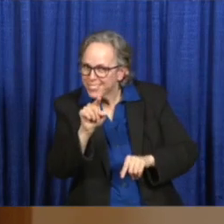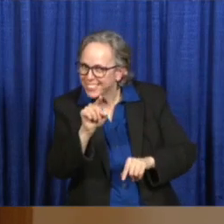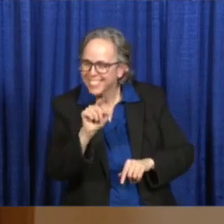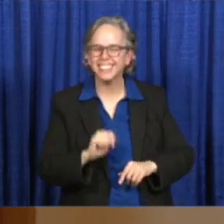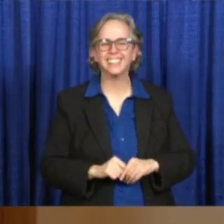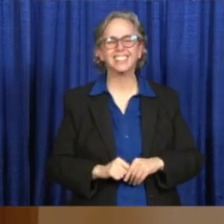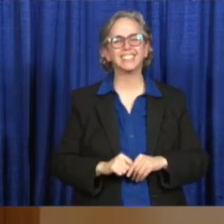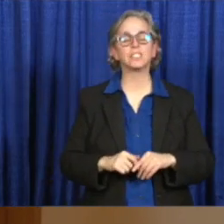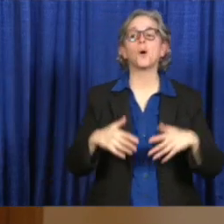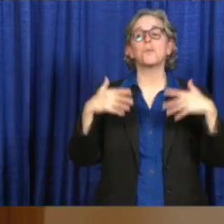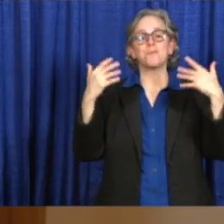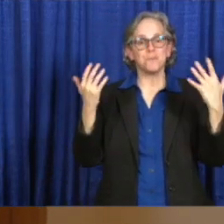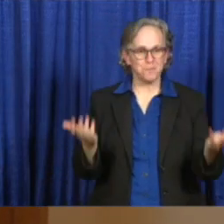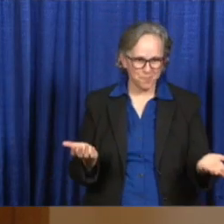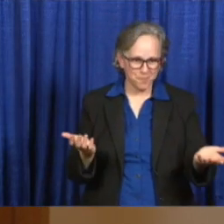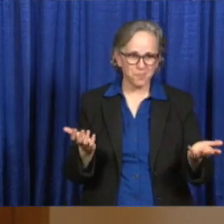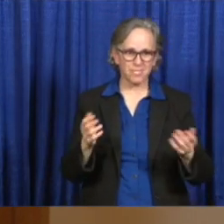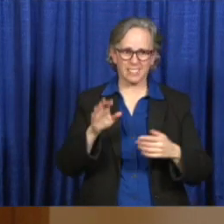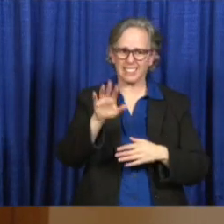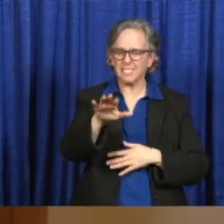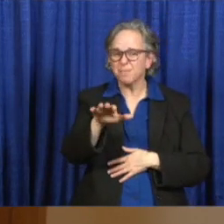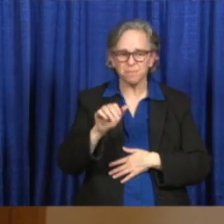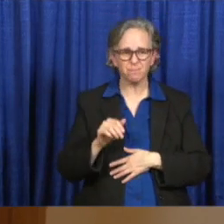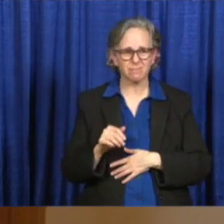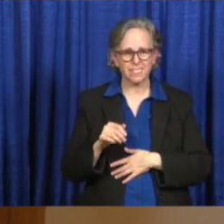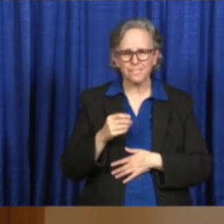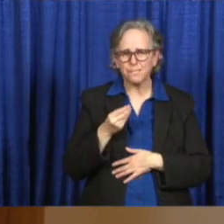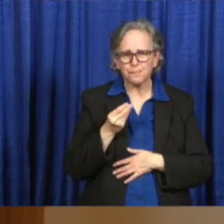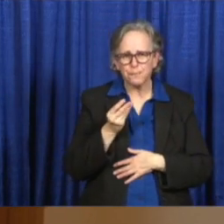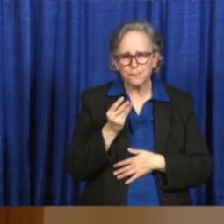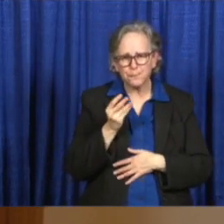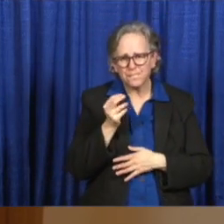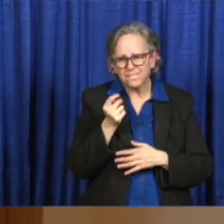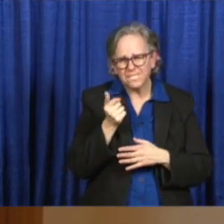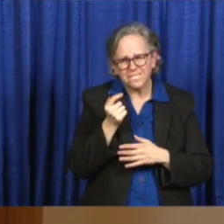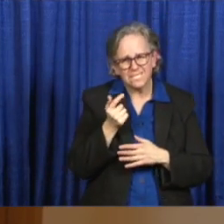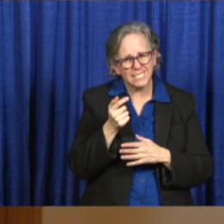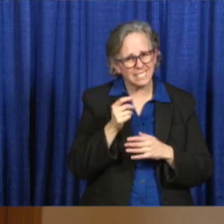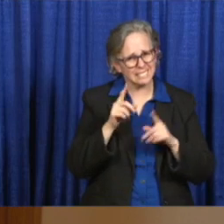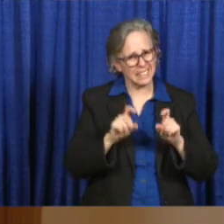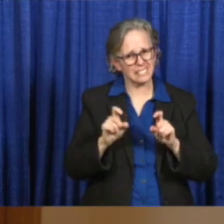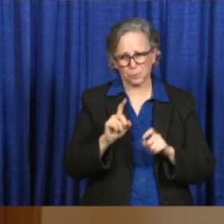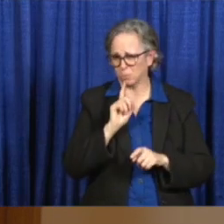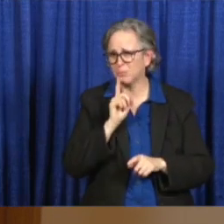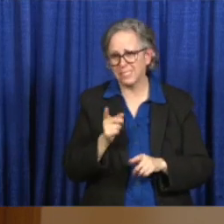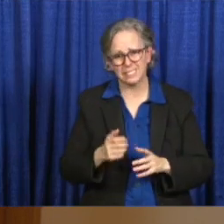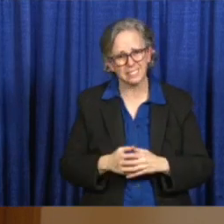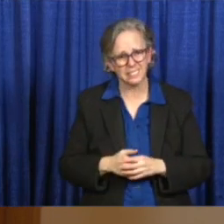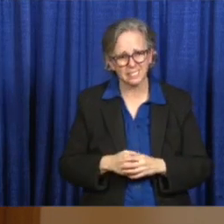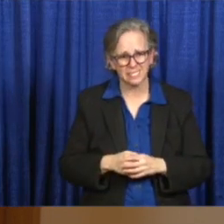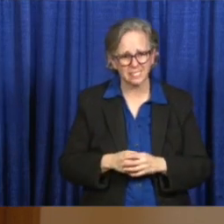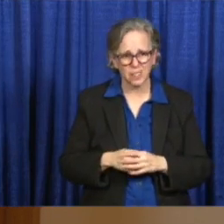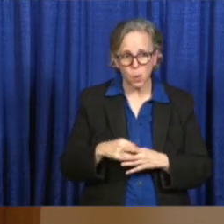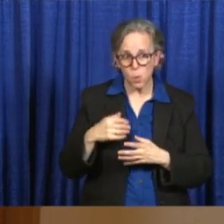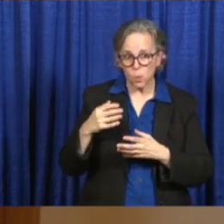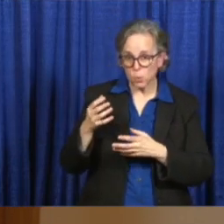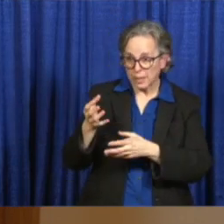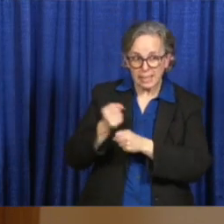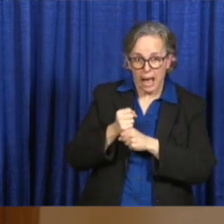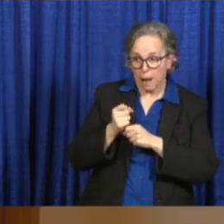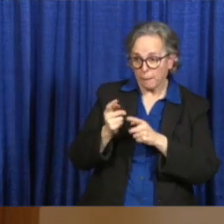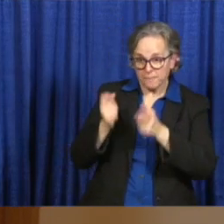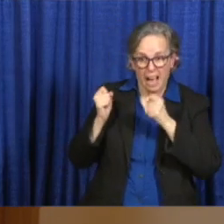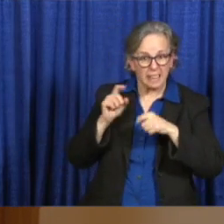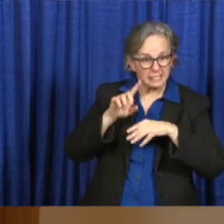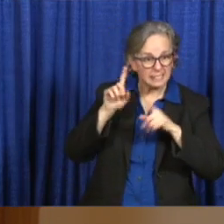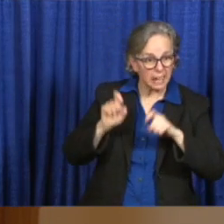So we still have fractional testing, and even when we have the rapid tests, they are going to be.